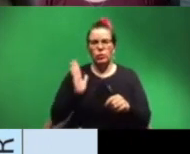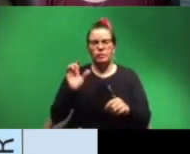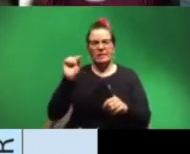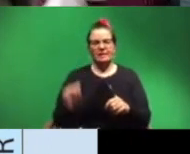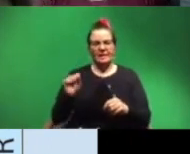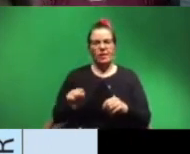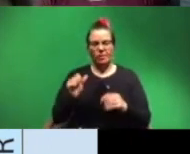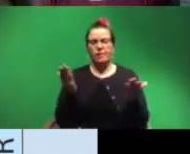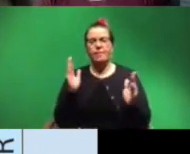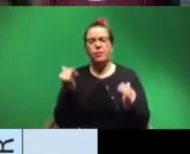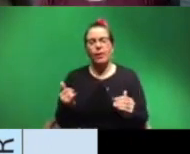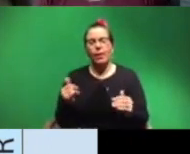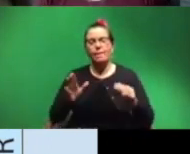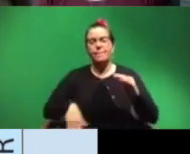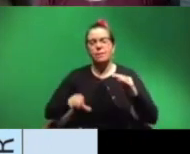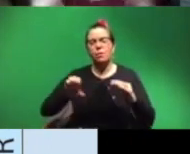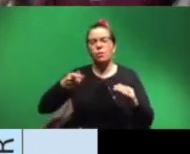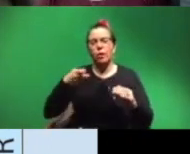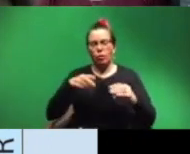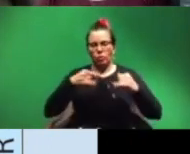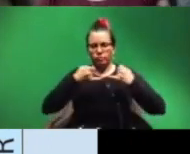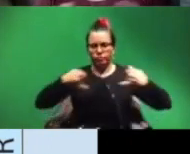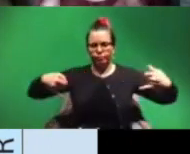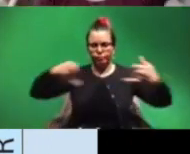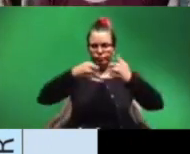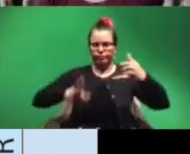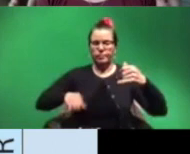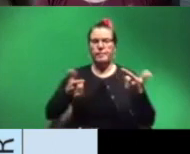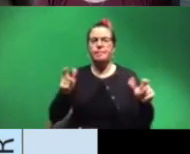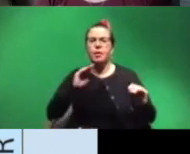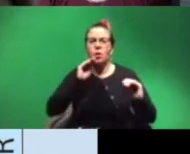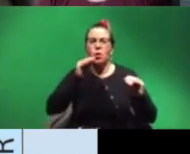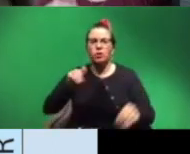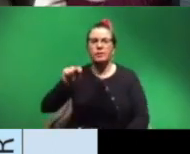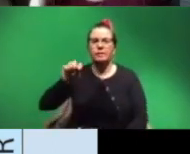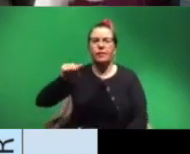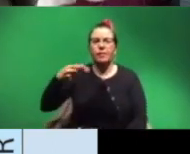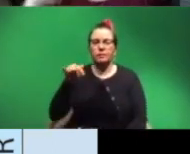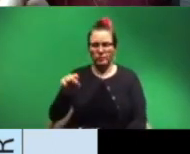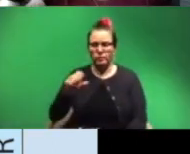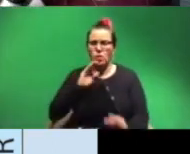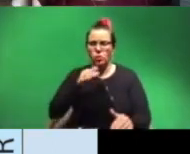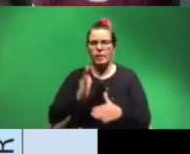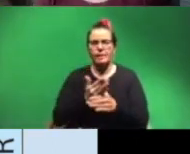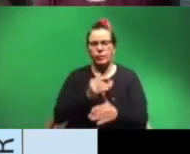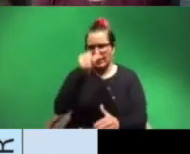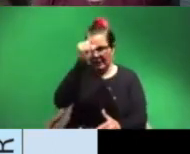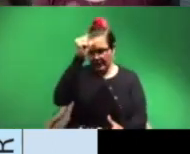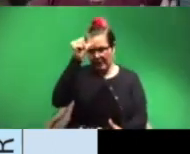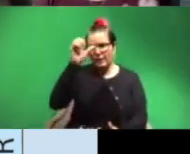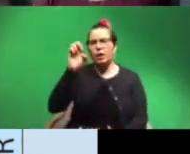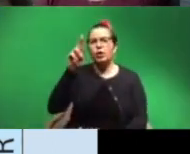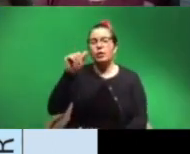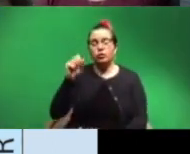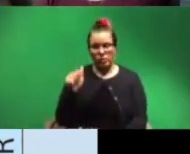is. It was below the equator, and there was a big ocean called the Tethys Ocean that was in between India and Eurasia. And at